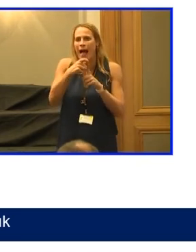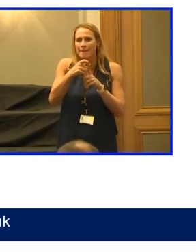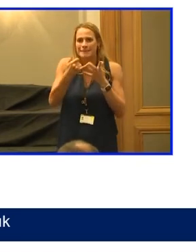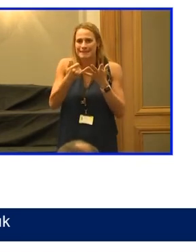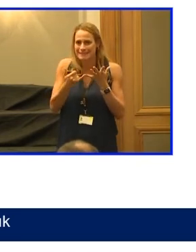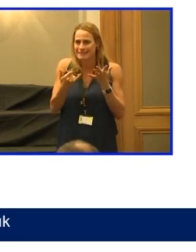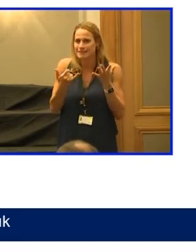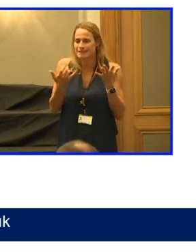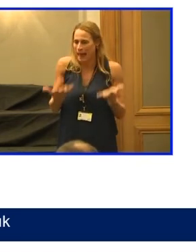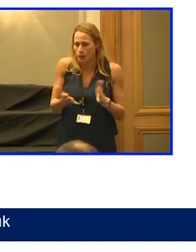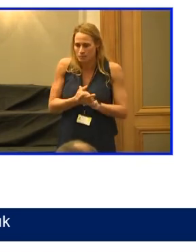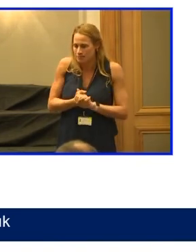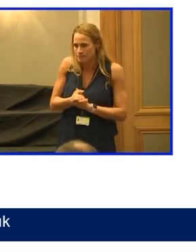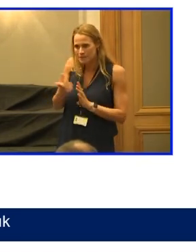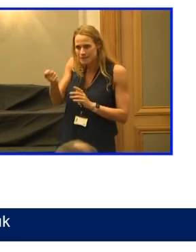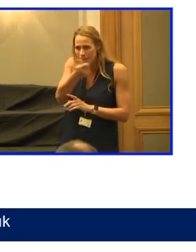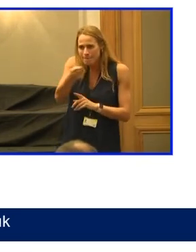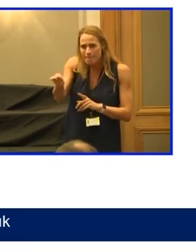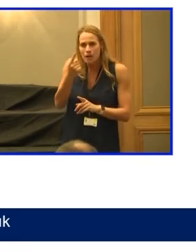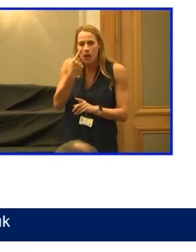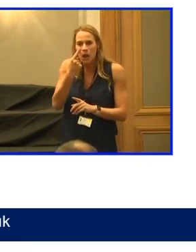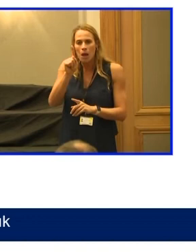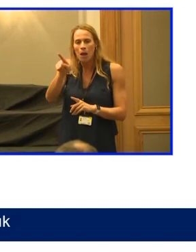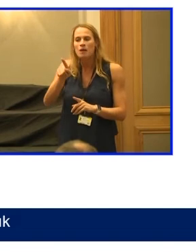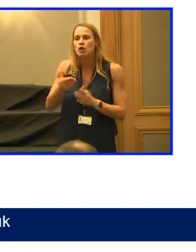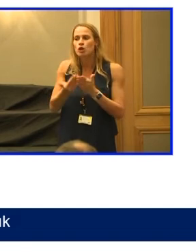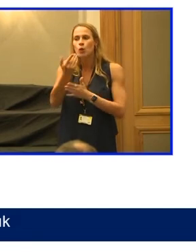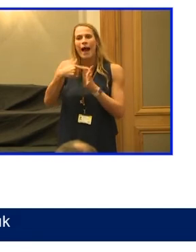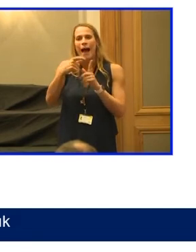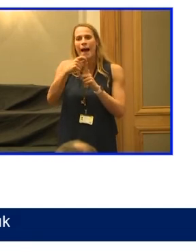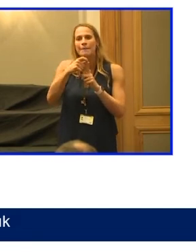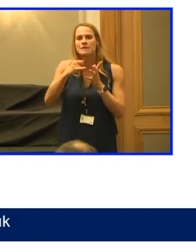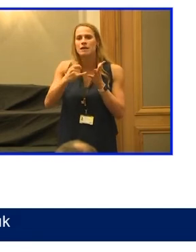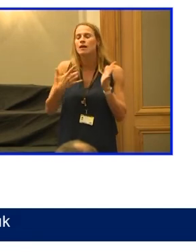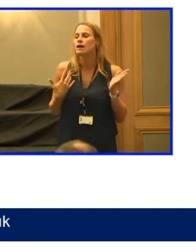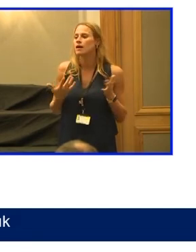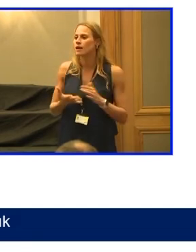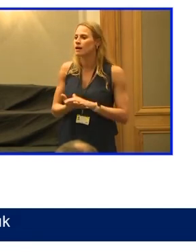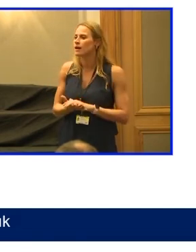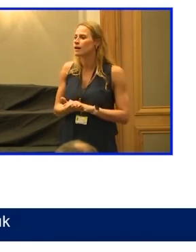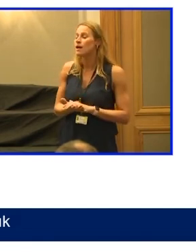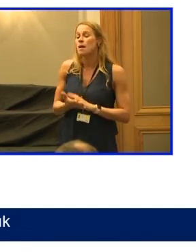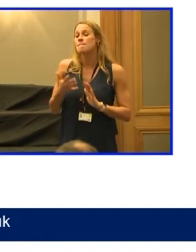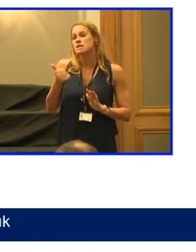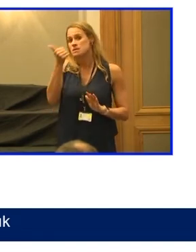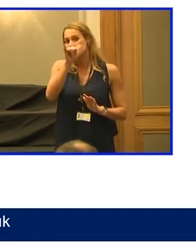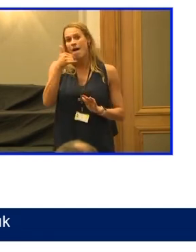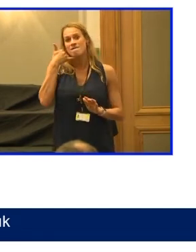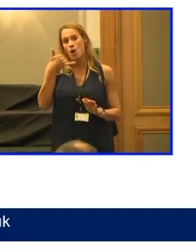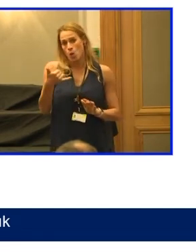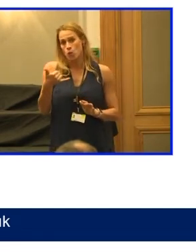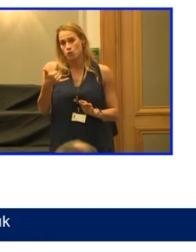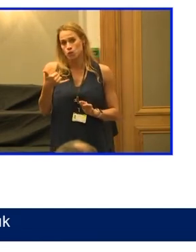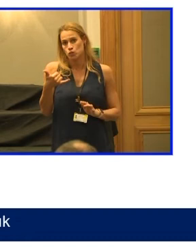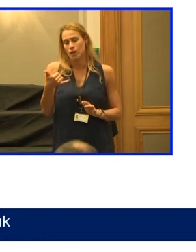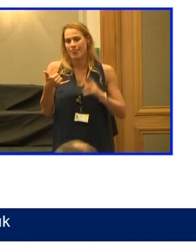want to demonstrate a couple, just because some of you will have come across this and some of you may not. So in terms of a smartphone or tablet, this is where I think